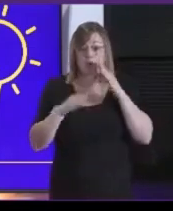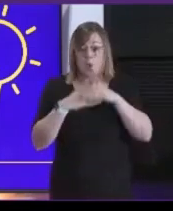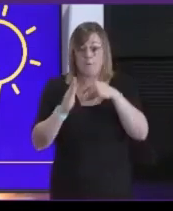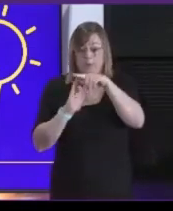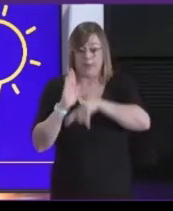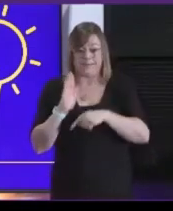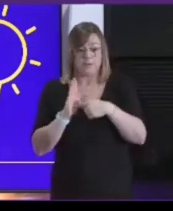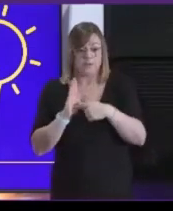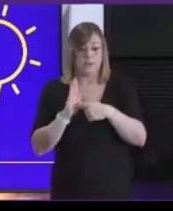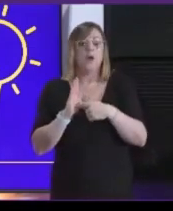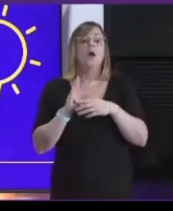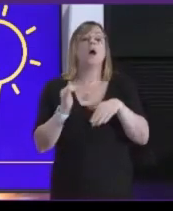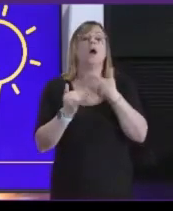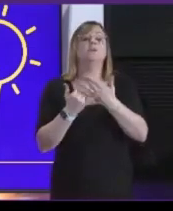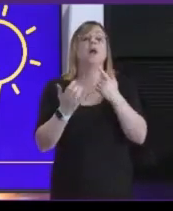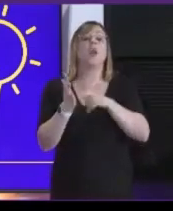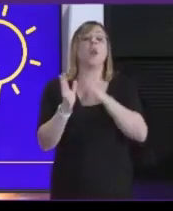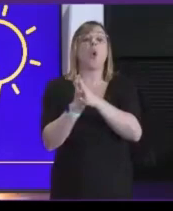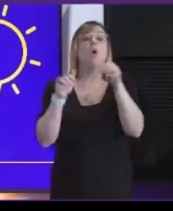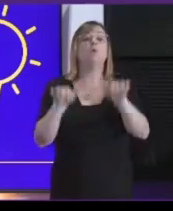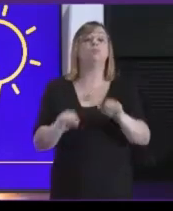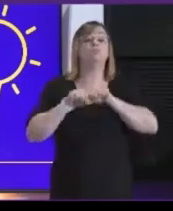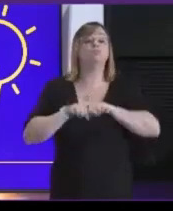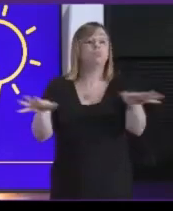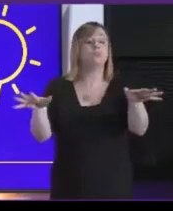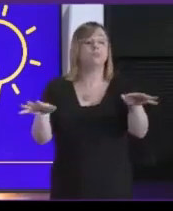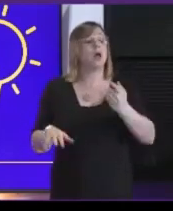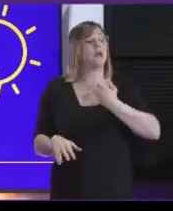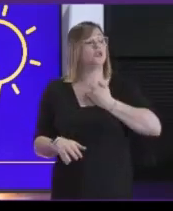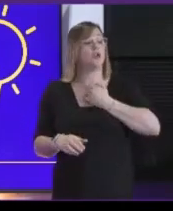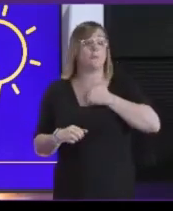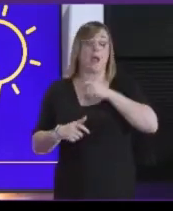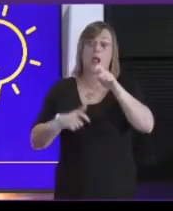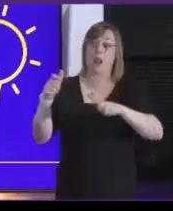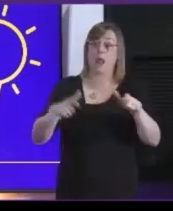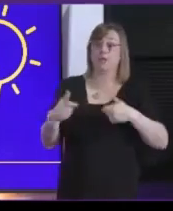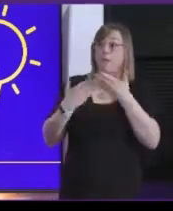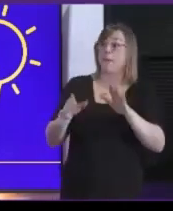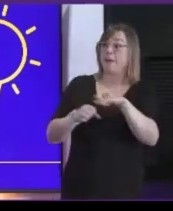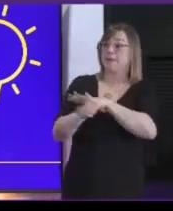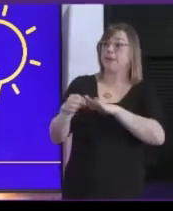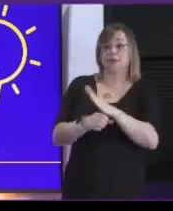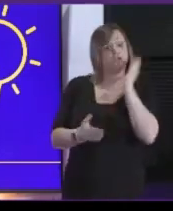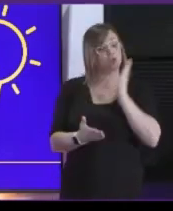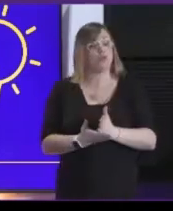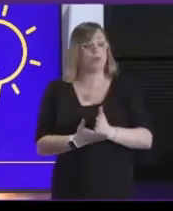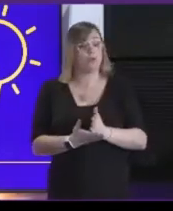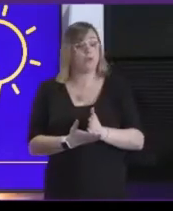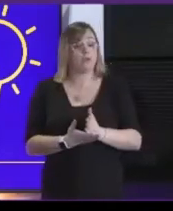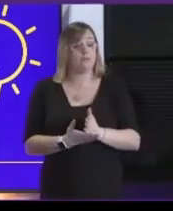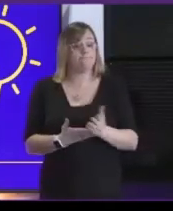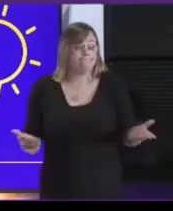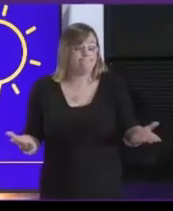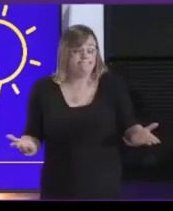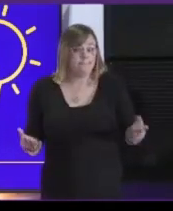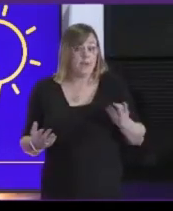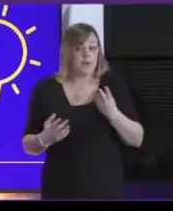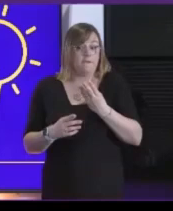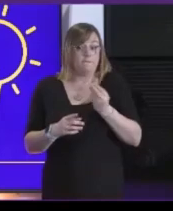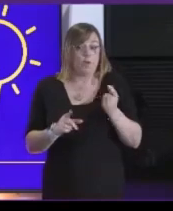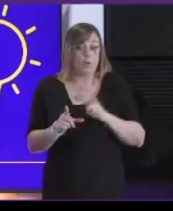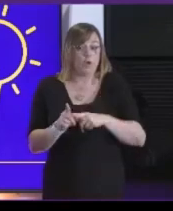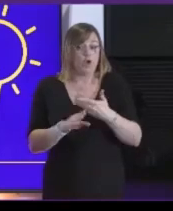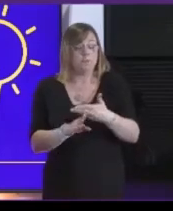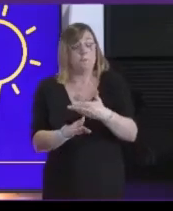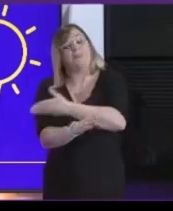until the legislation entered into force. I'm sorry, all my clients in public sector, but that was the truth. Now, a couple of years, I mean, even a couple of years